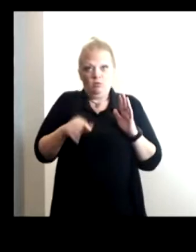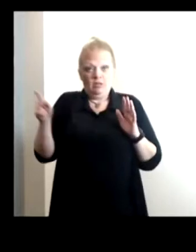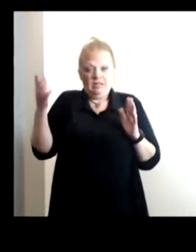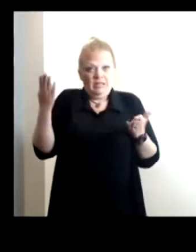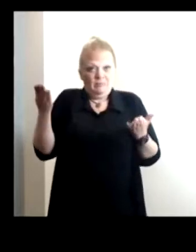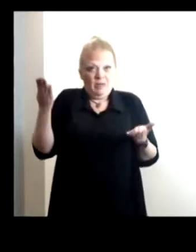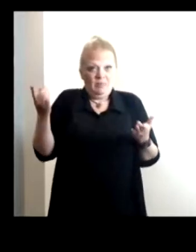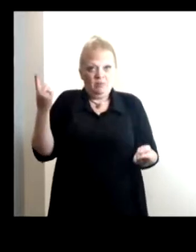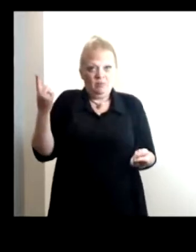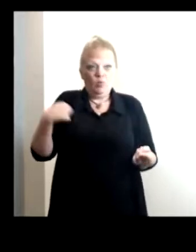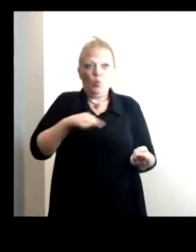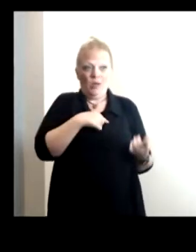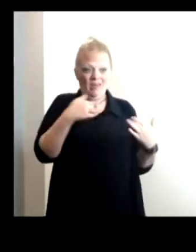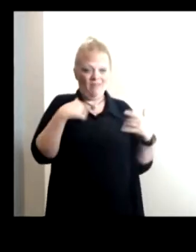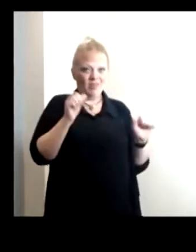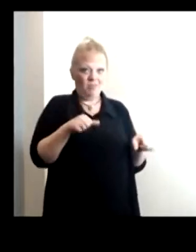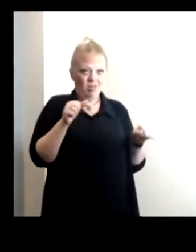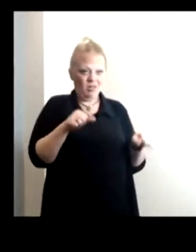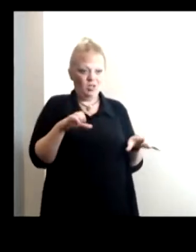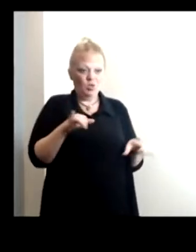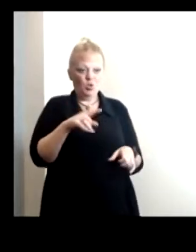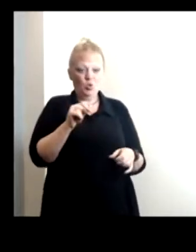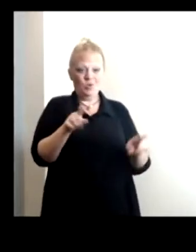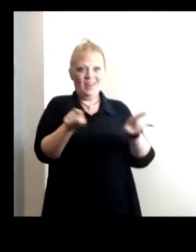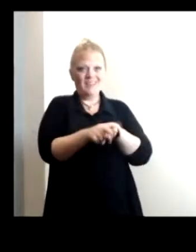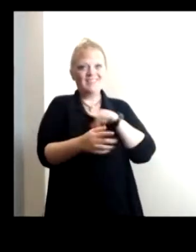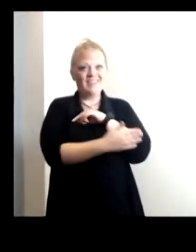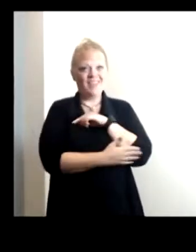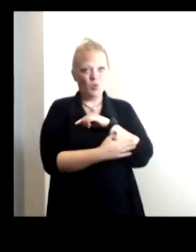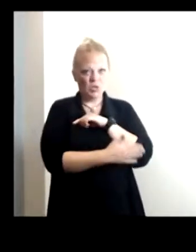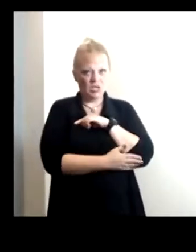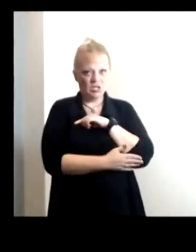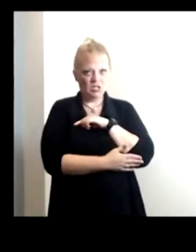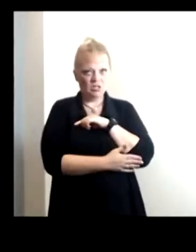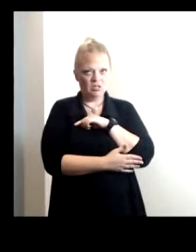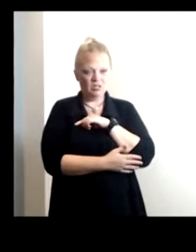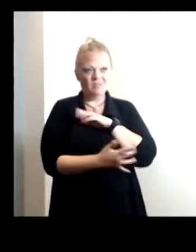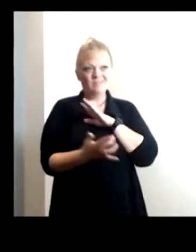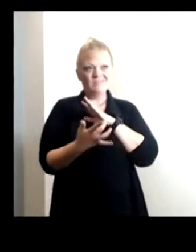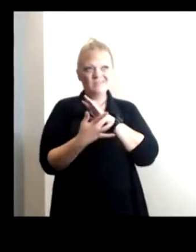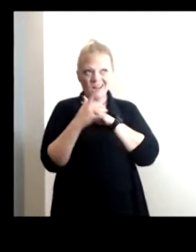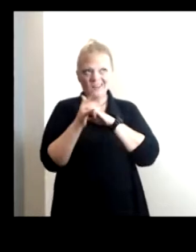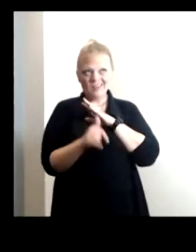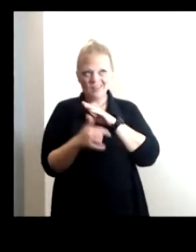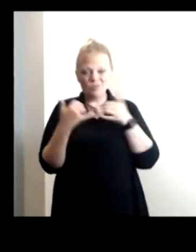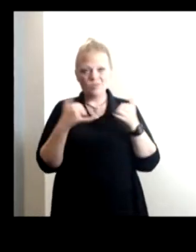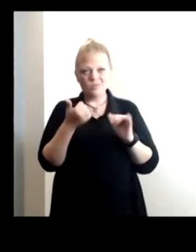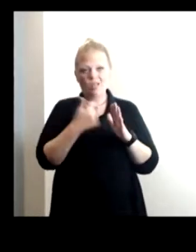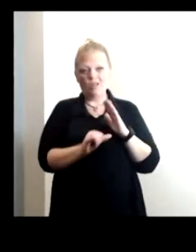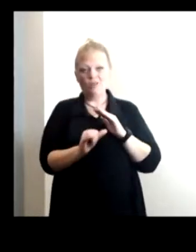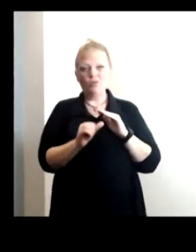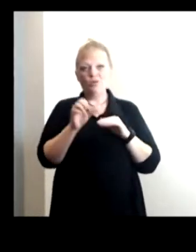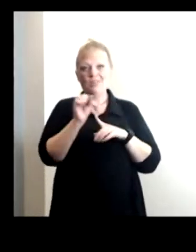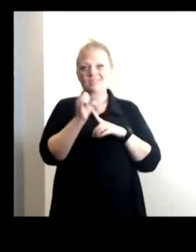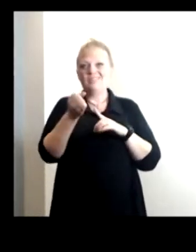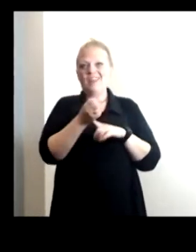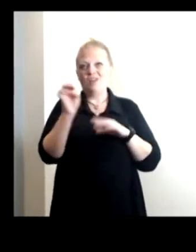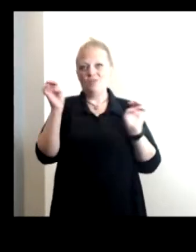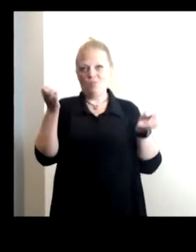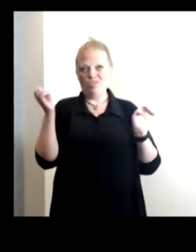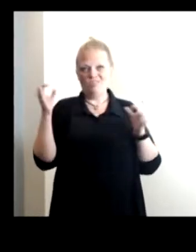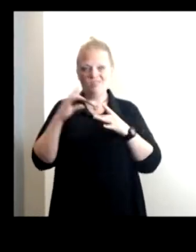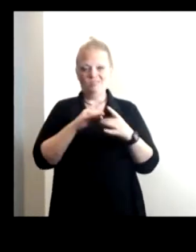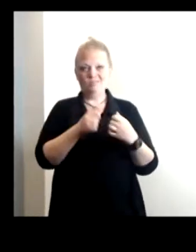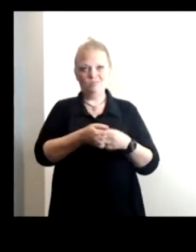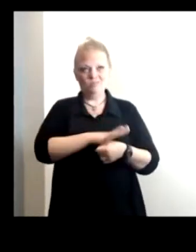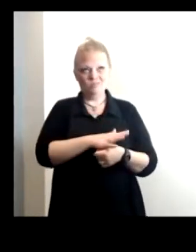might. We have the ability to do it as a county as well. We're technically still under the state of emergency associated with